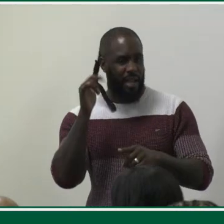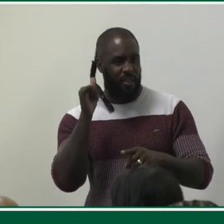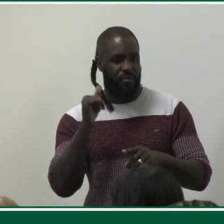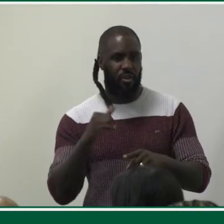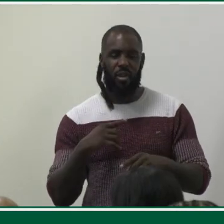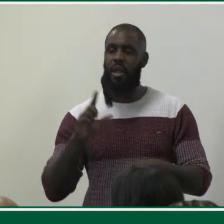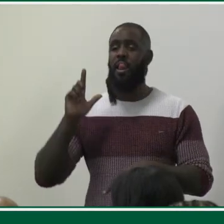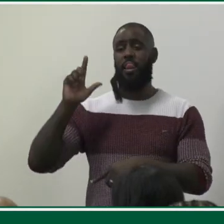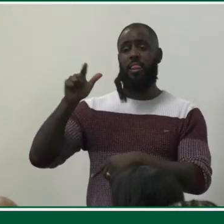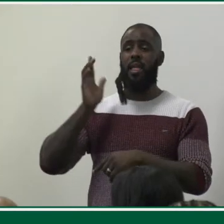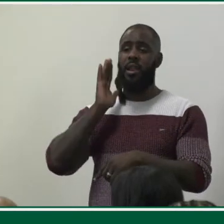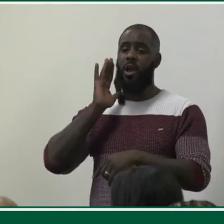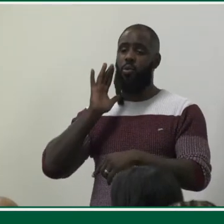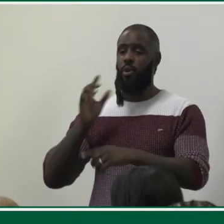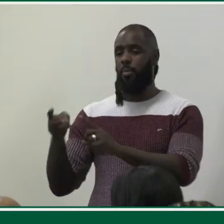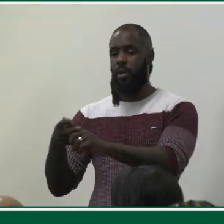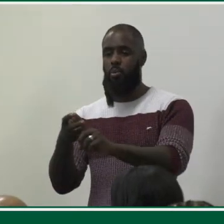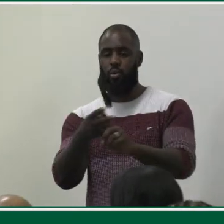well.